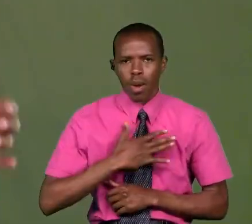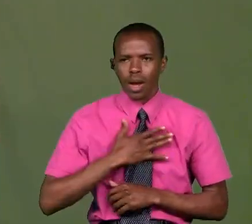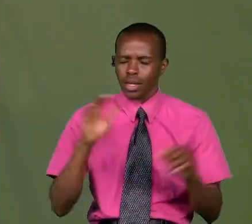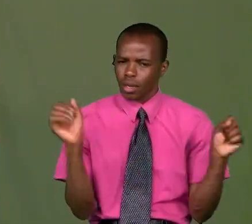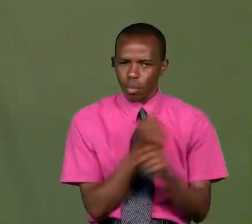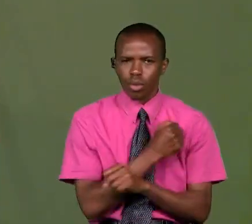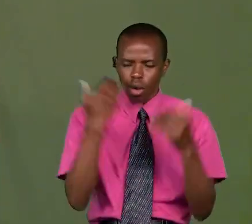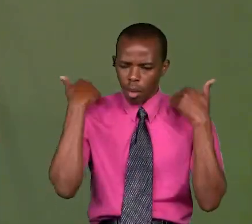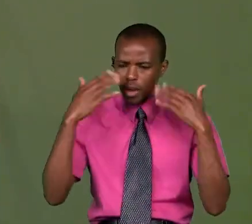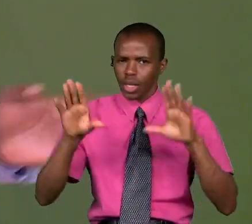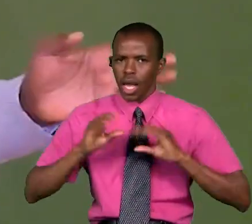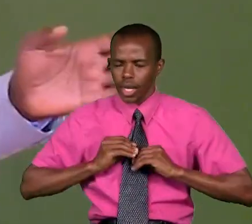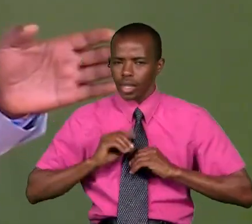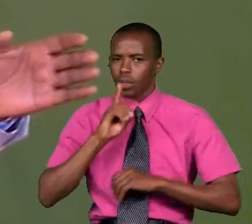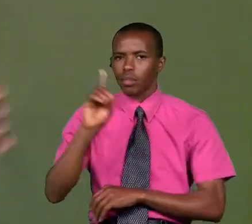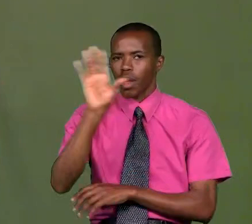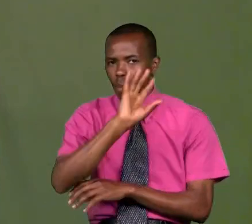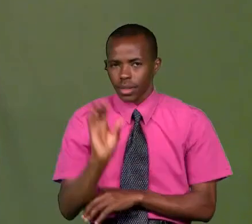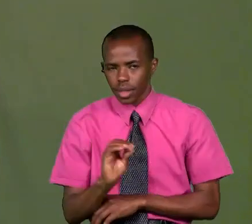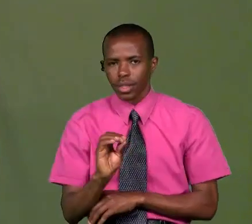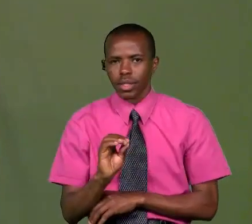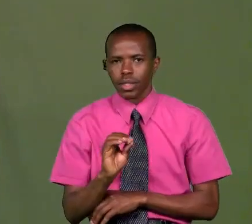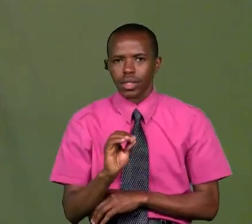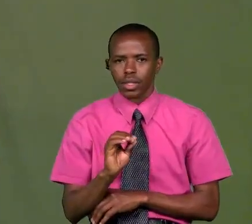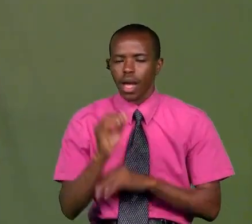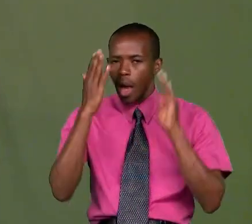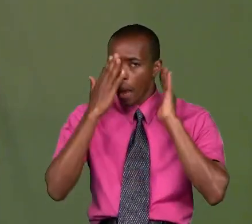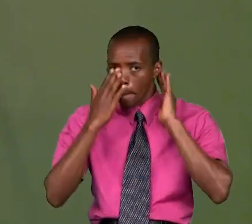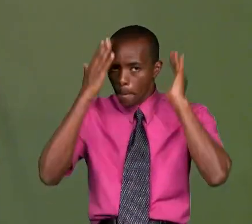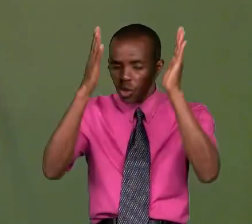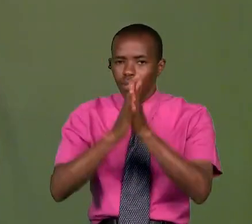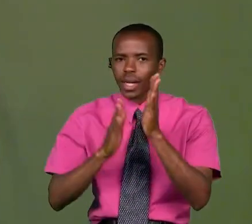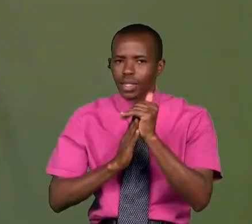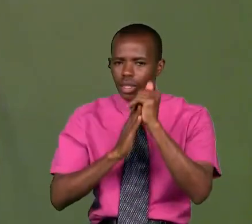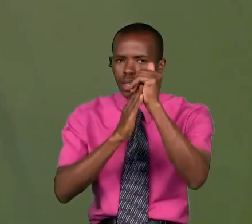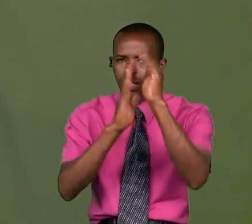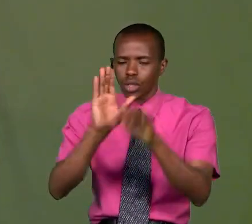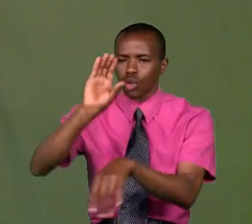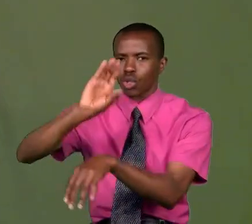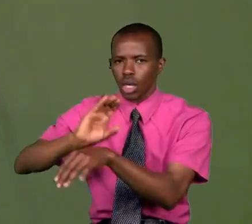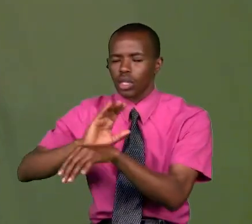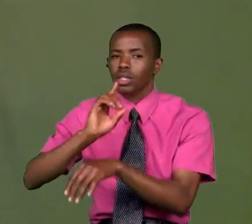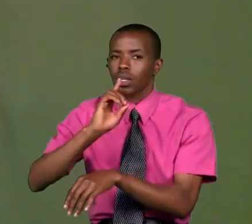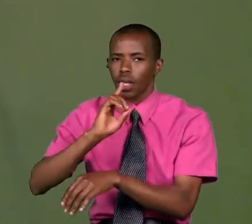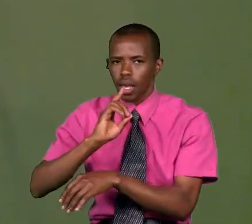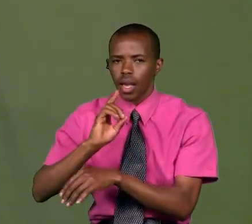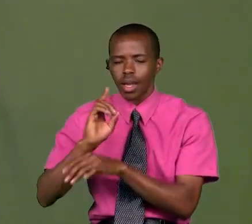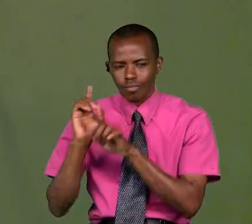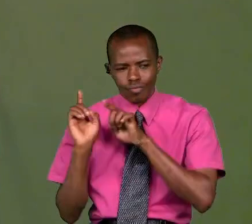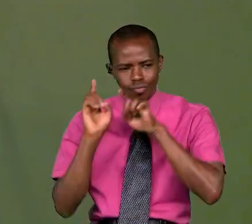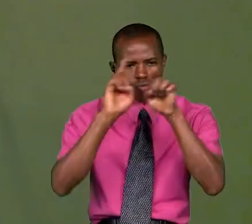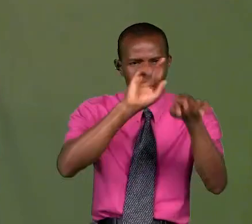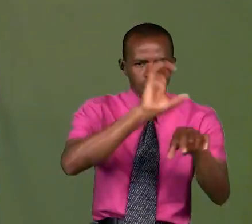Mimi nakubaliana kabisa 100%. Na maaskofu na viongozi wa kanisa kusema tuendeni